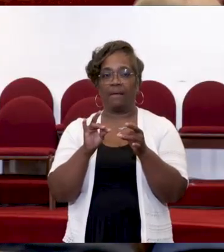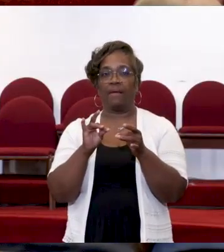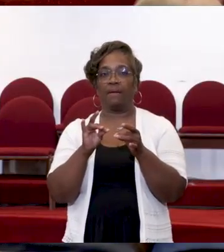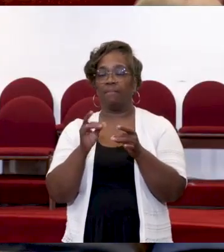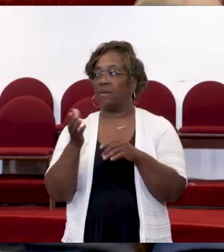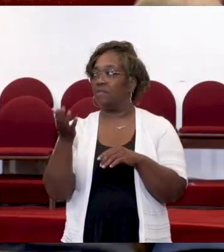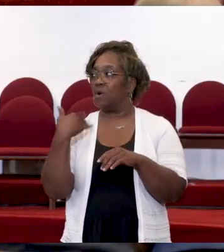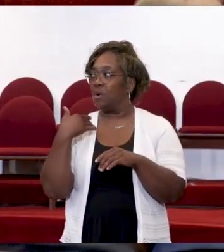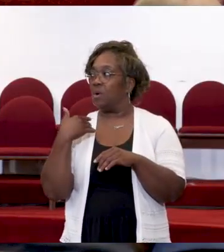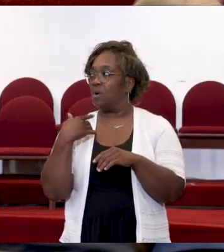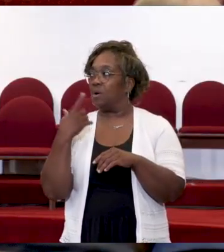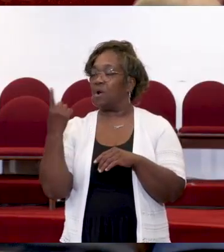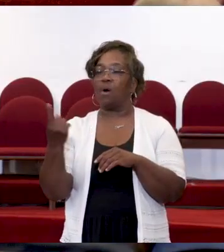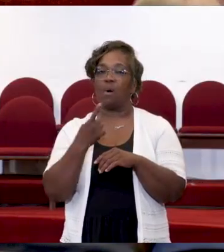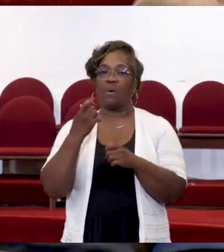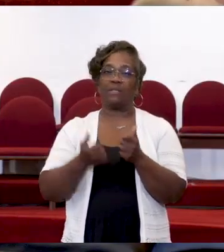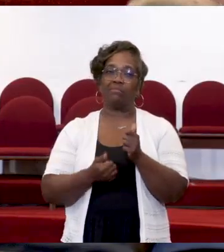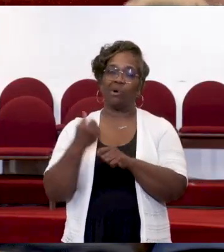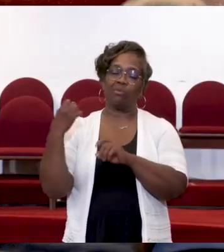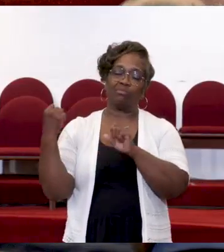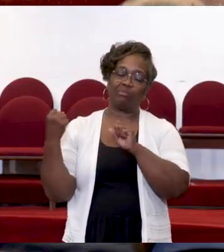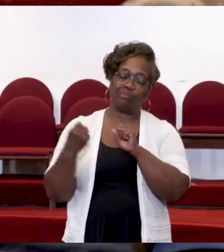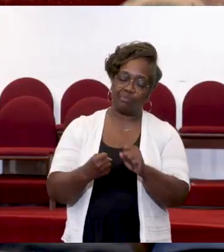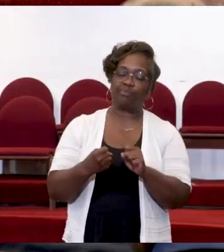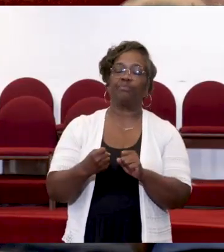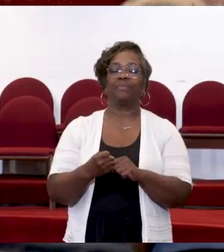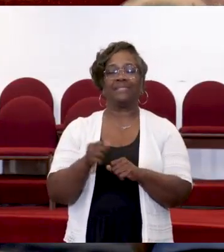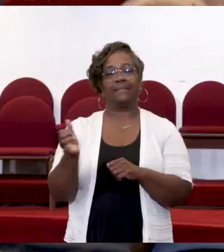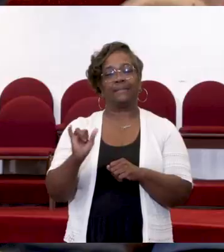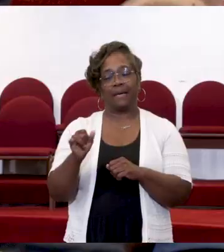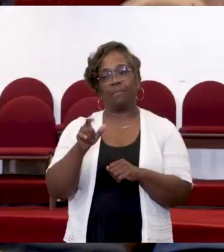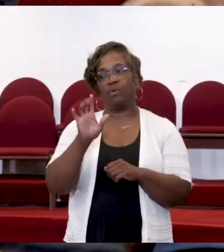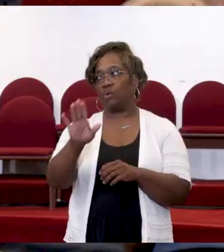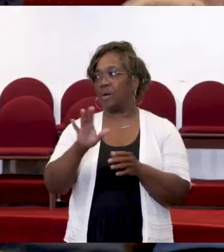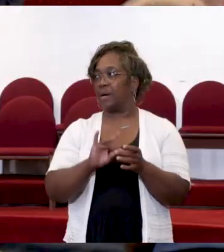and it's always the most powerful. It's exactly what you're saying.